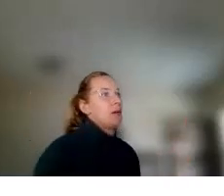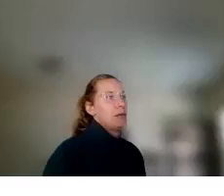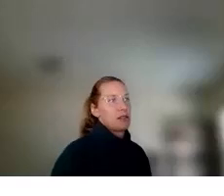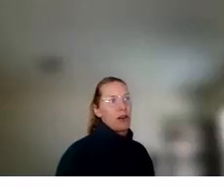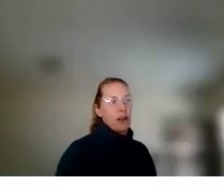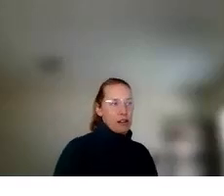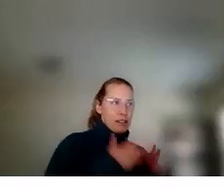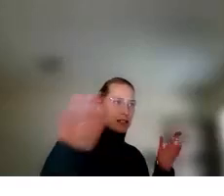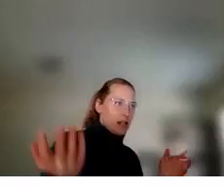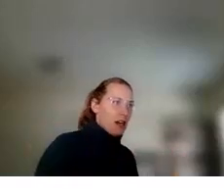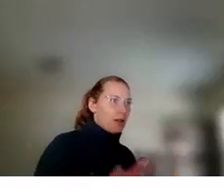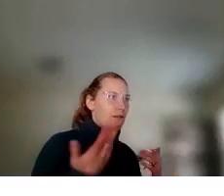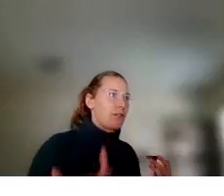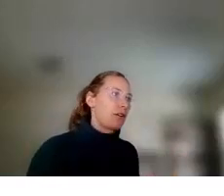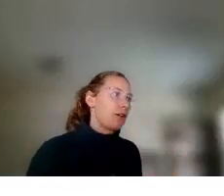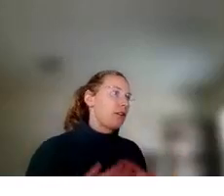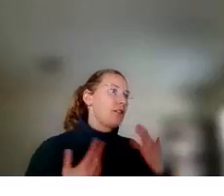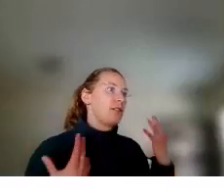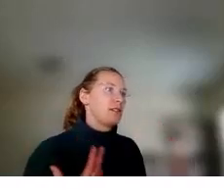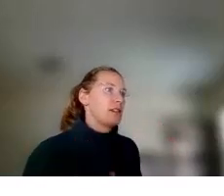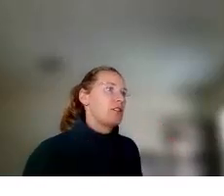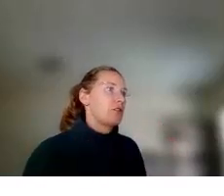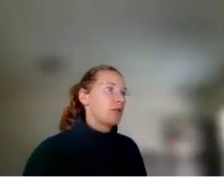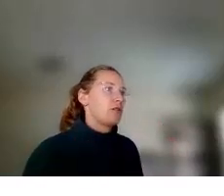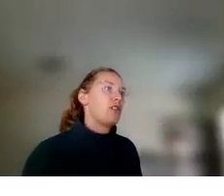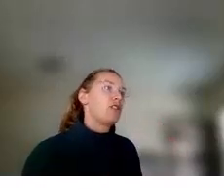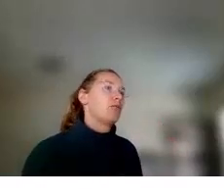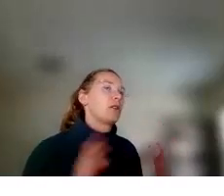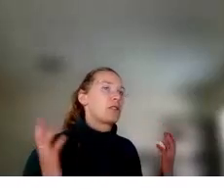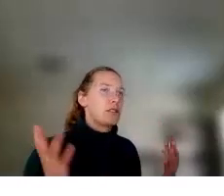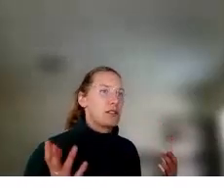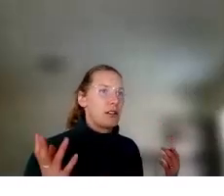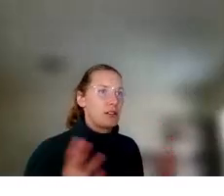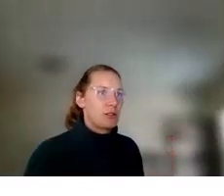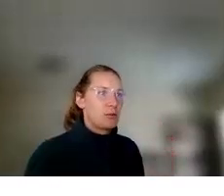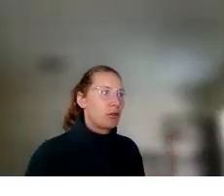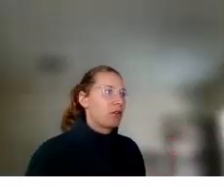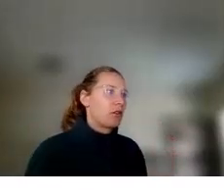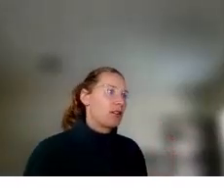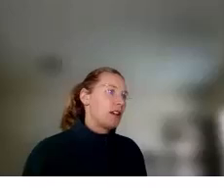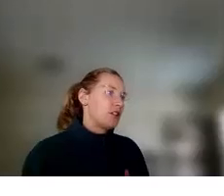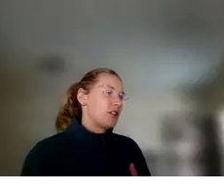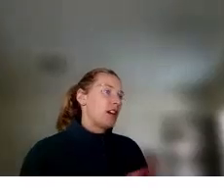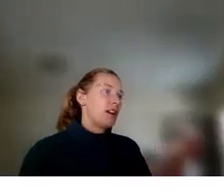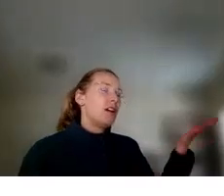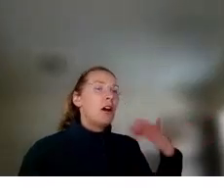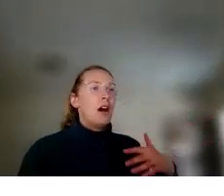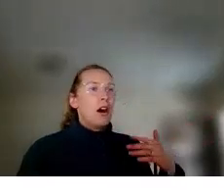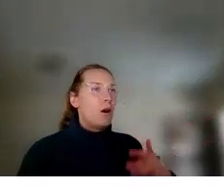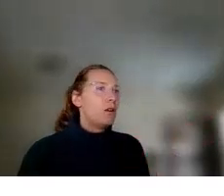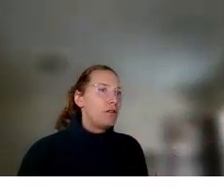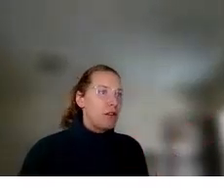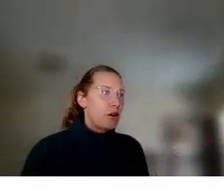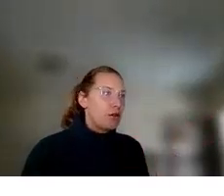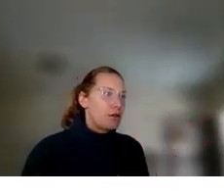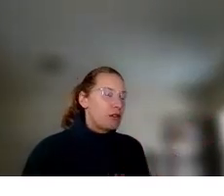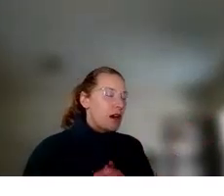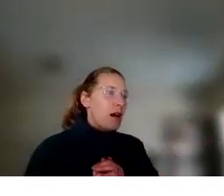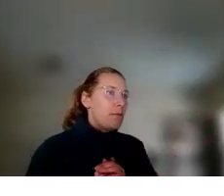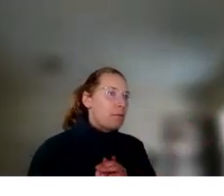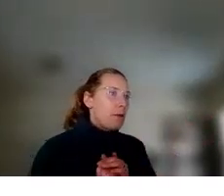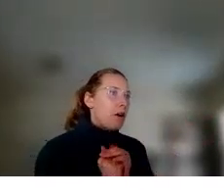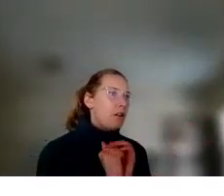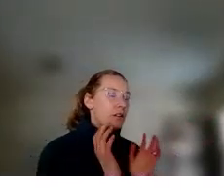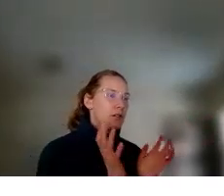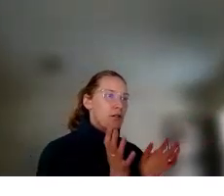responsibilities, as far as intake, referral, utilization review, person-centered support coordination, all of